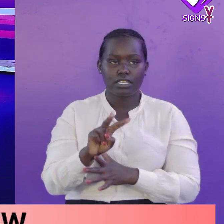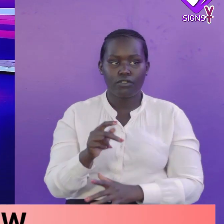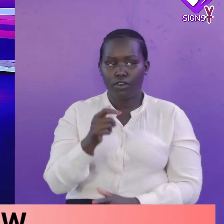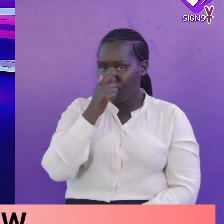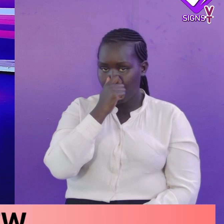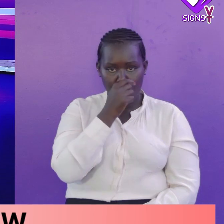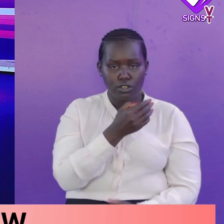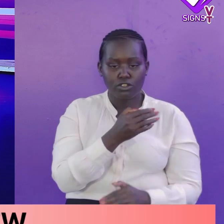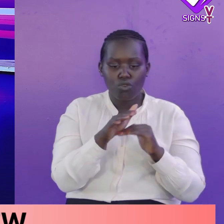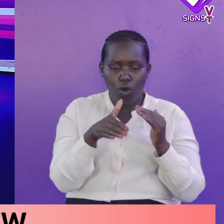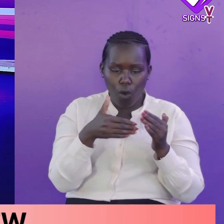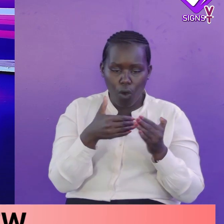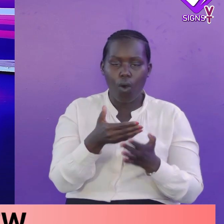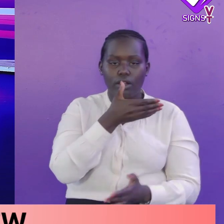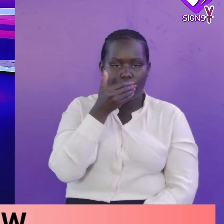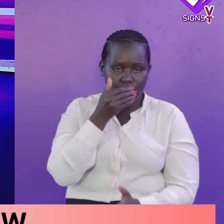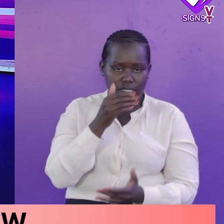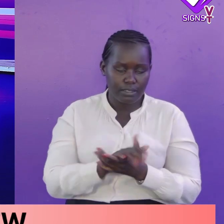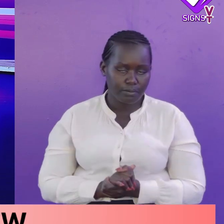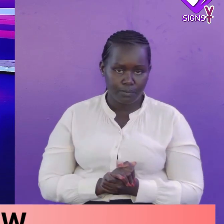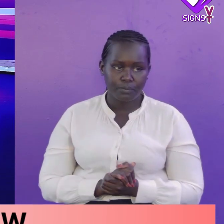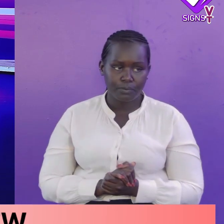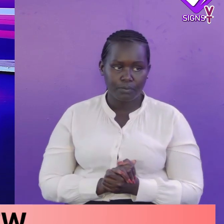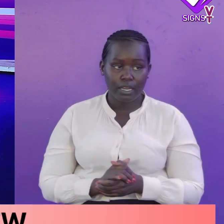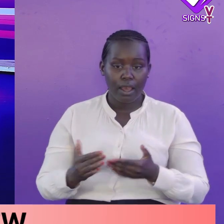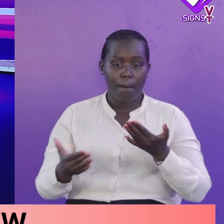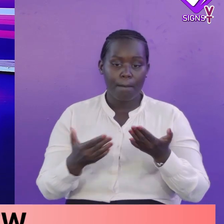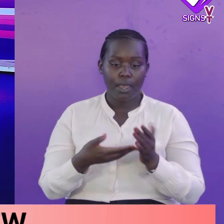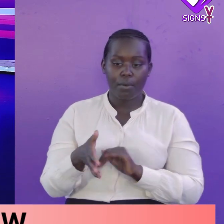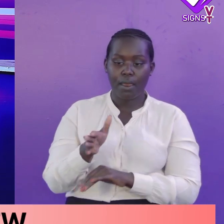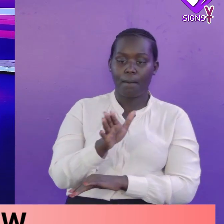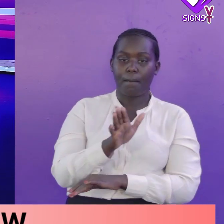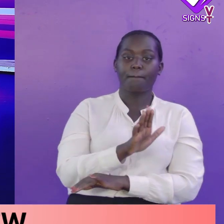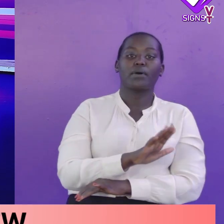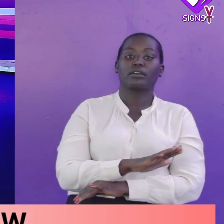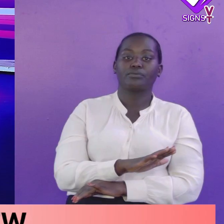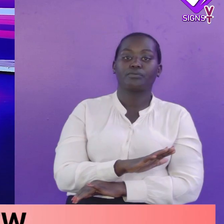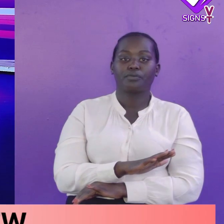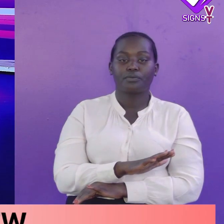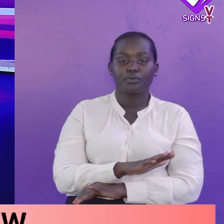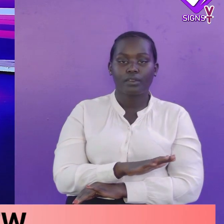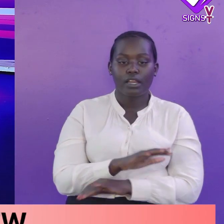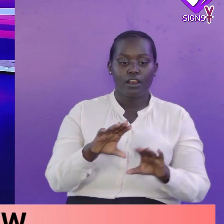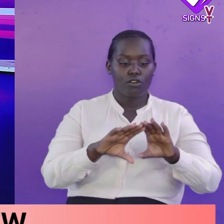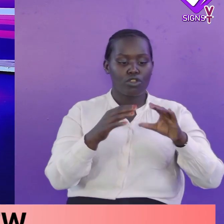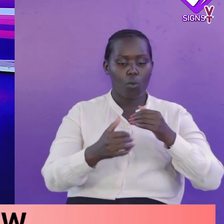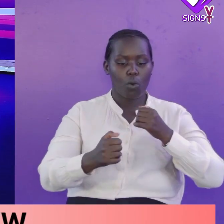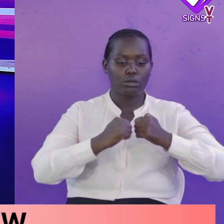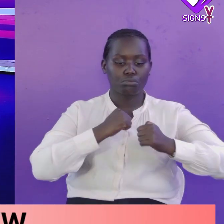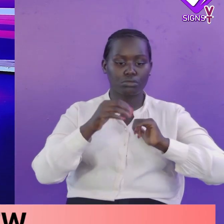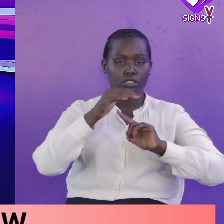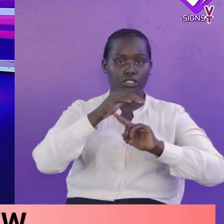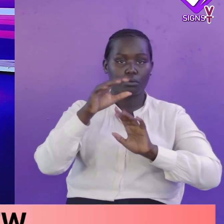you all the best. And maybe going back to the World Athletics